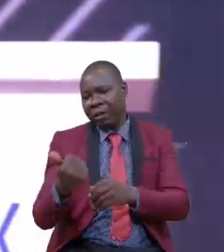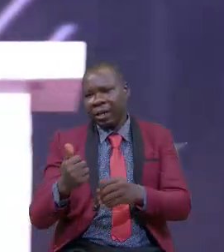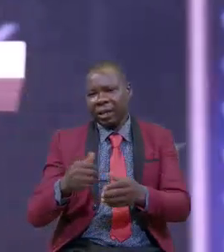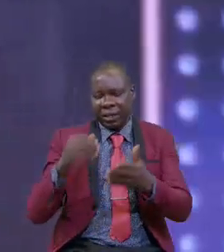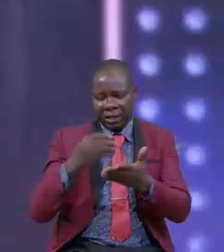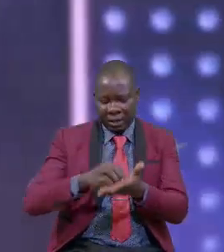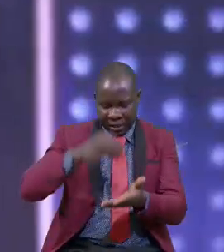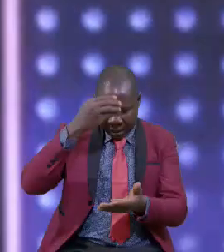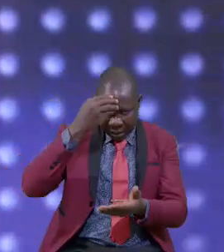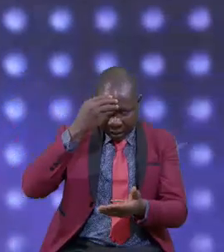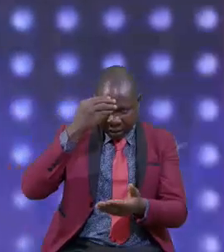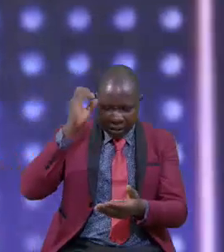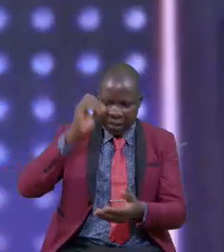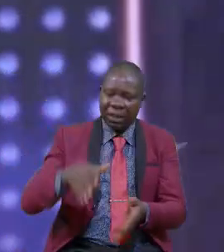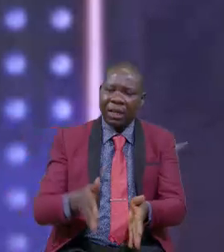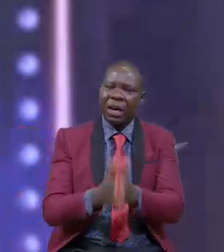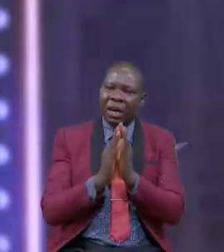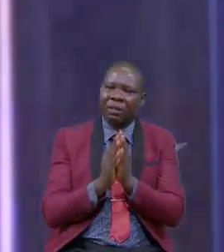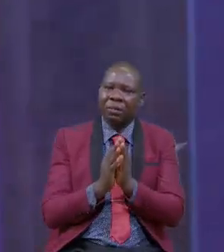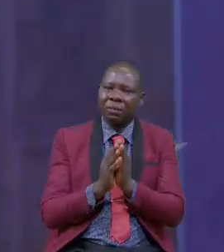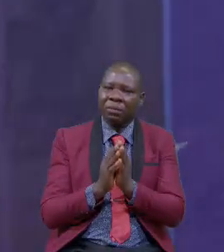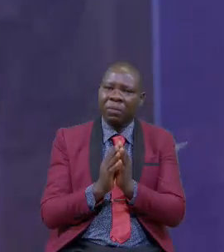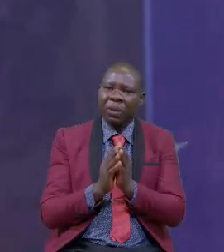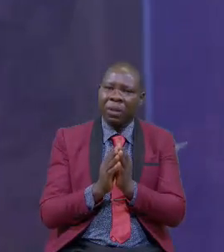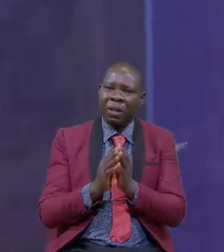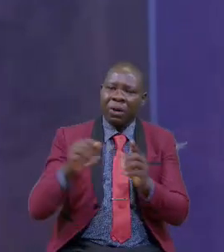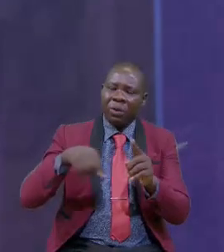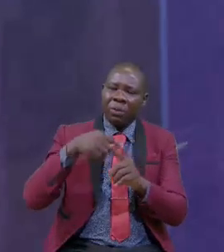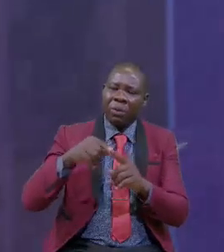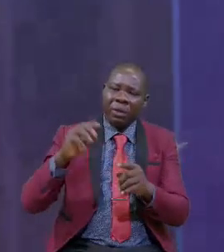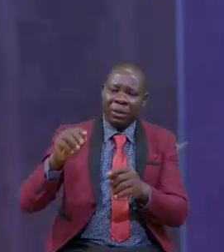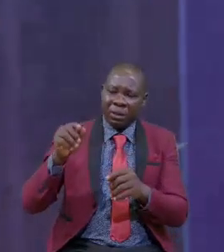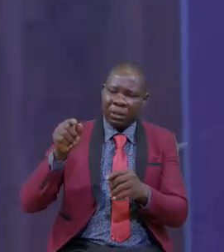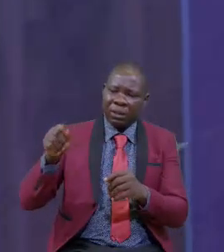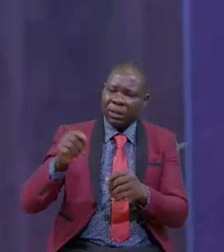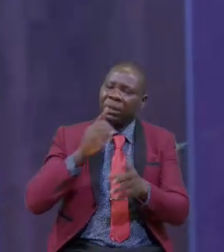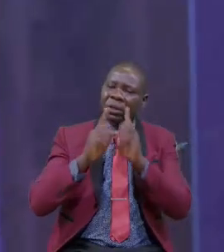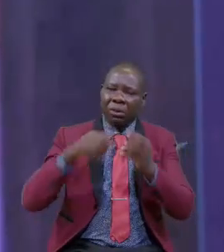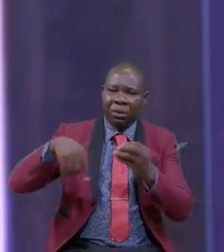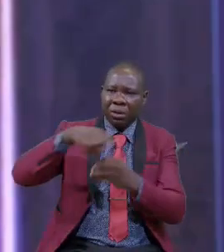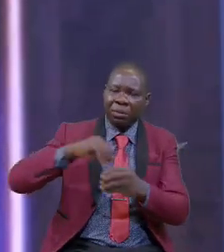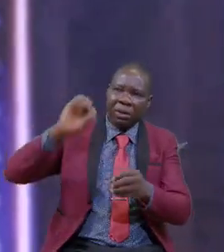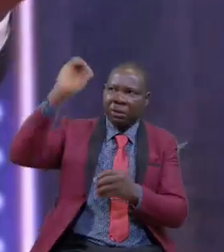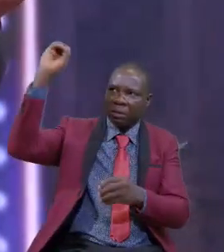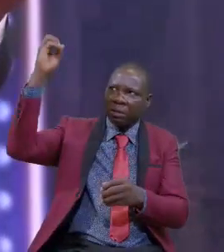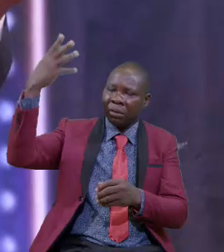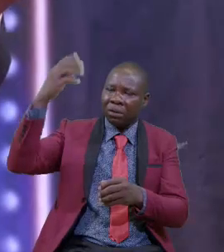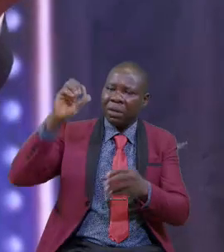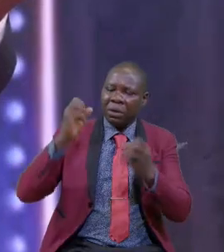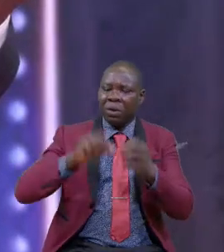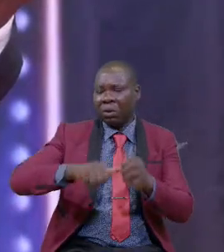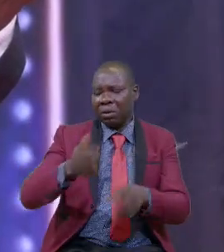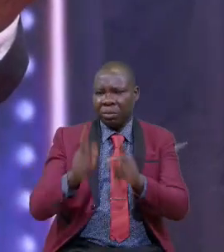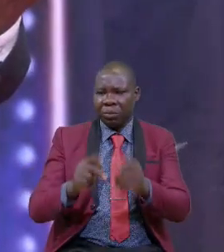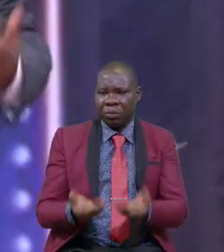who remembers what we spoke about grace? And you know, other people raised up their hands. But this